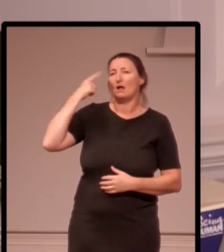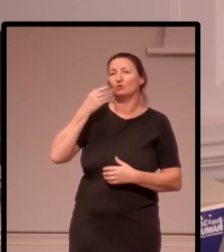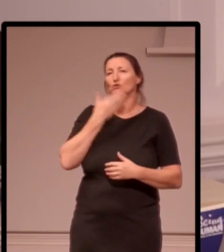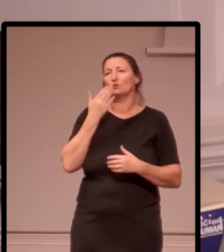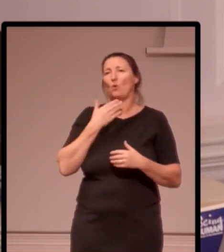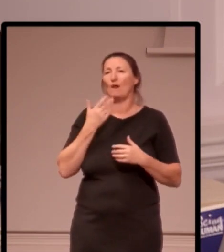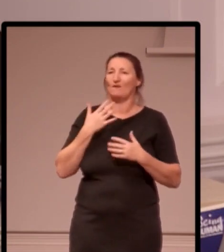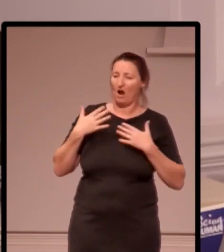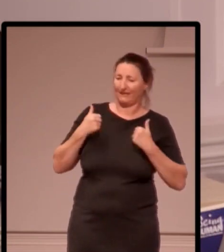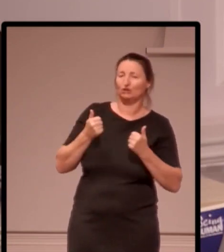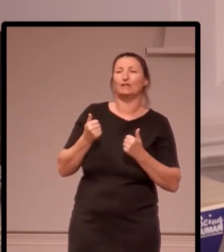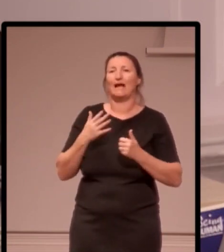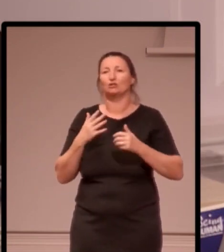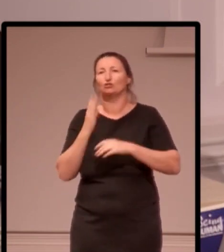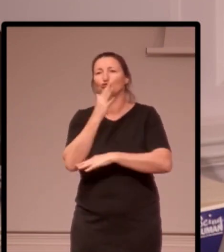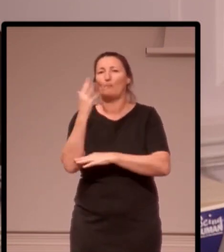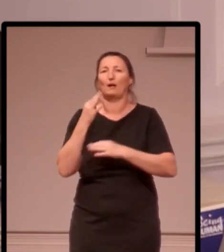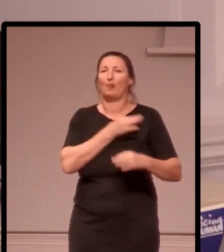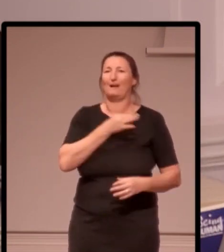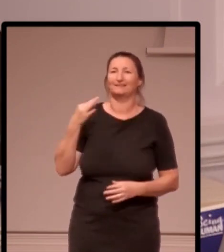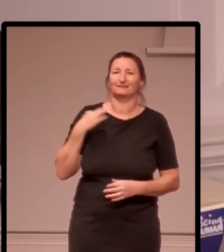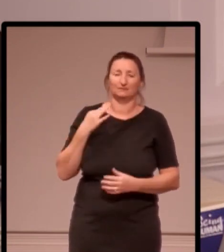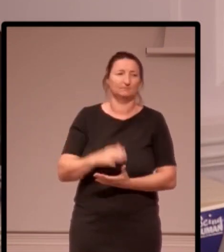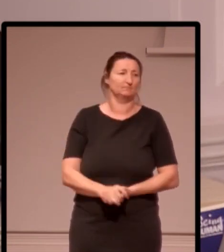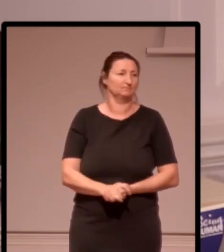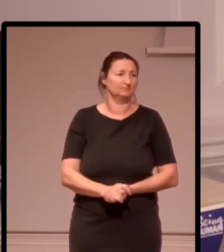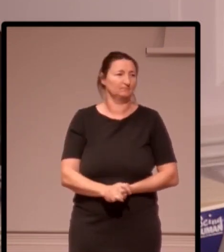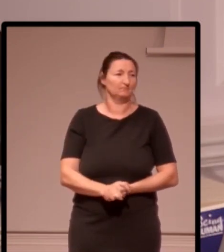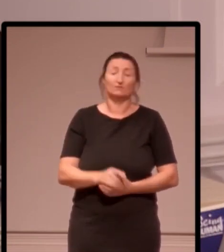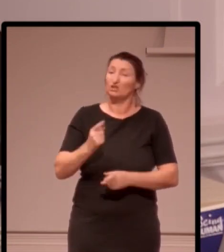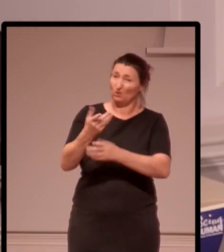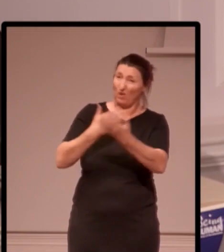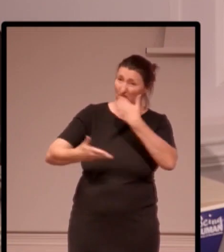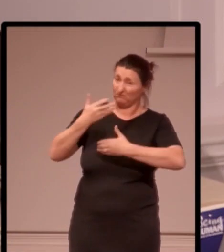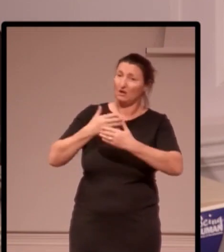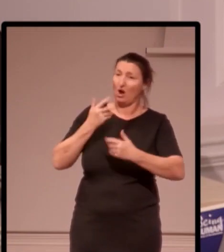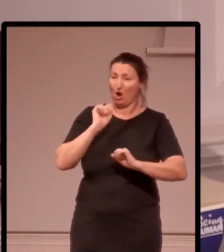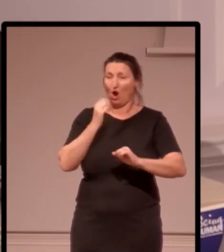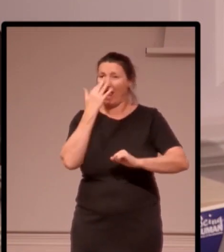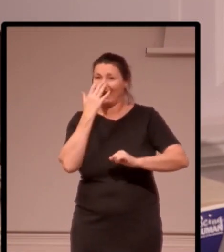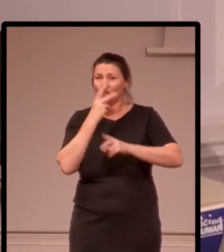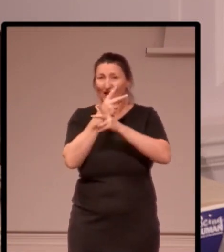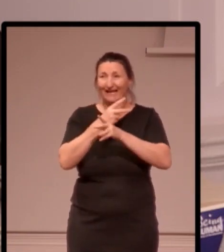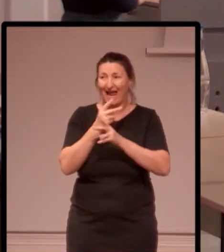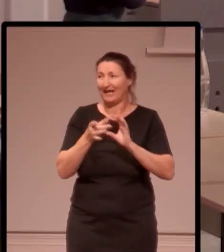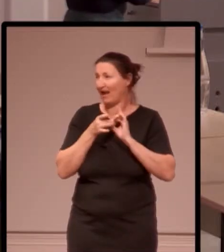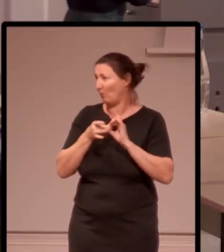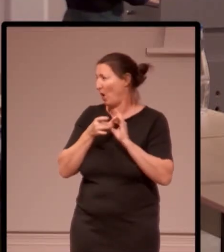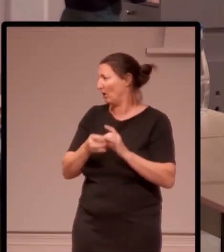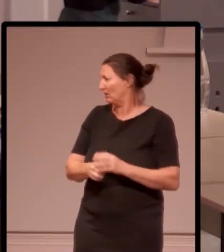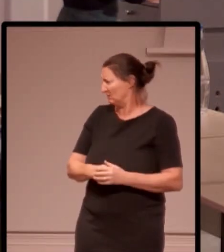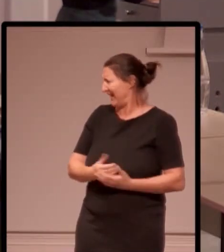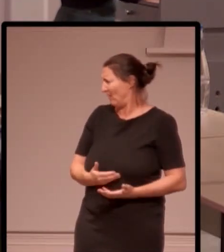Tropical Medicine. And Janet's going to tell us a little bit about the Age and Care Network. There she is.